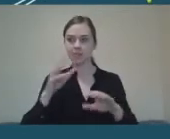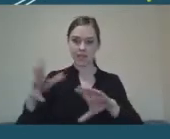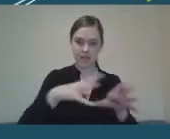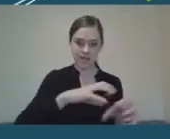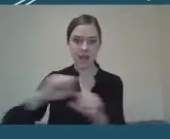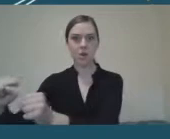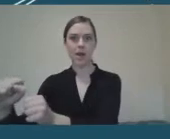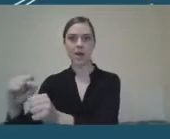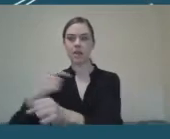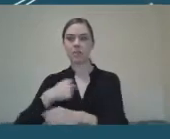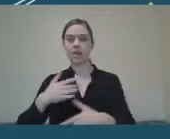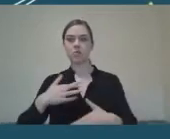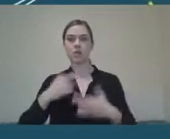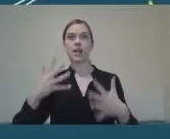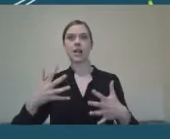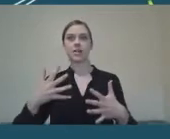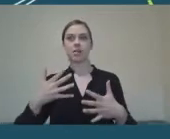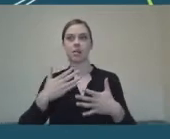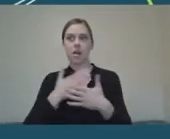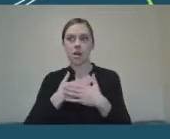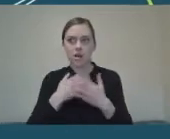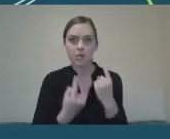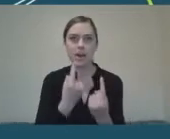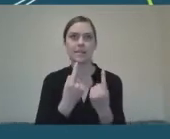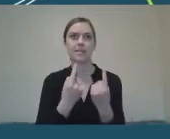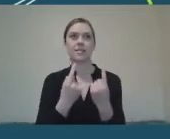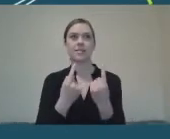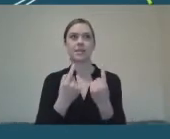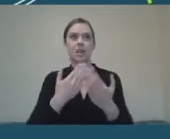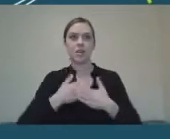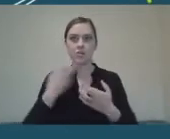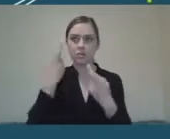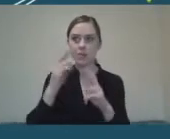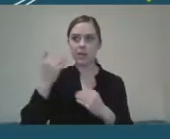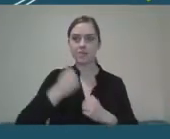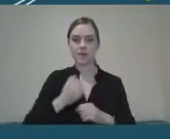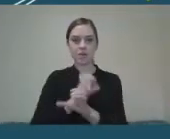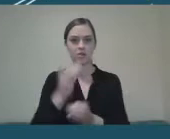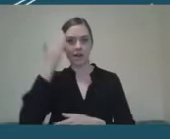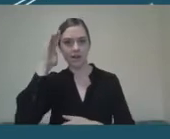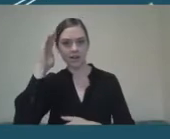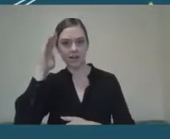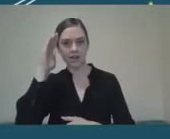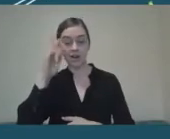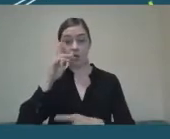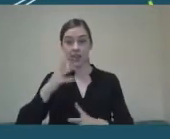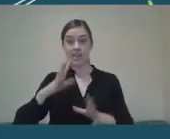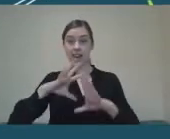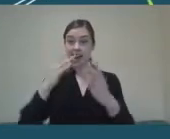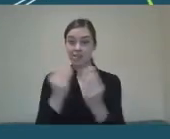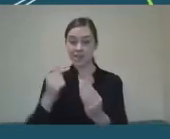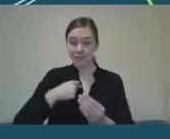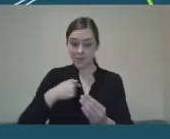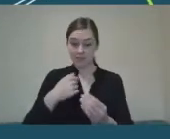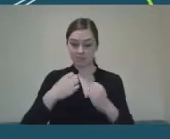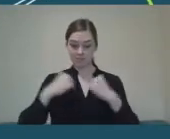competing and how much I love representing Ireland. And I realised that everything that I am is because of my sport.